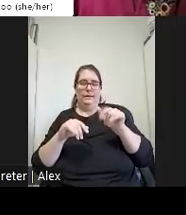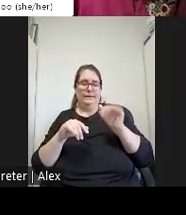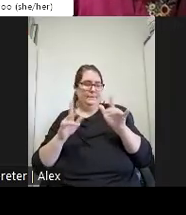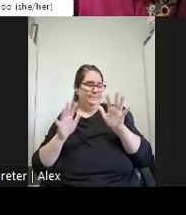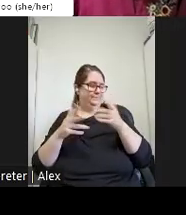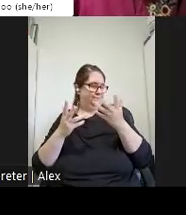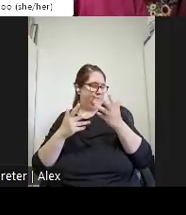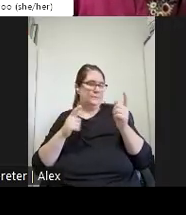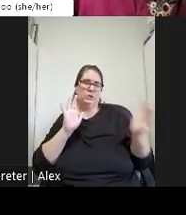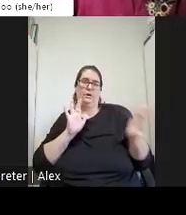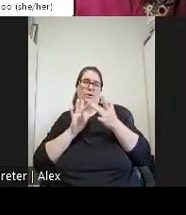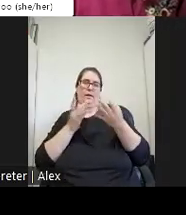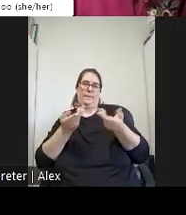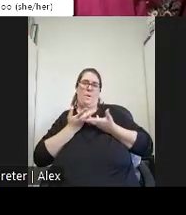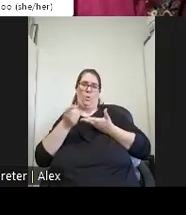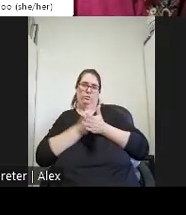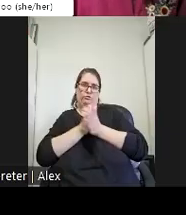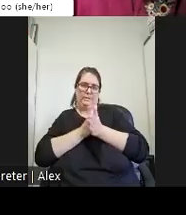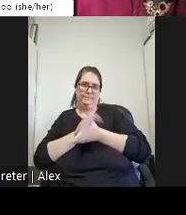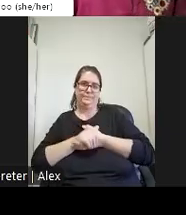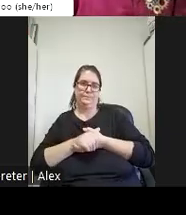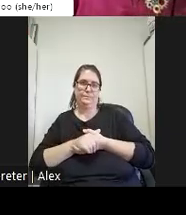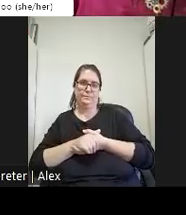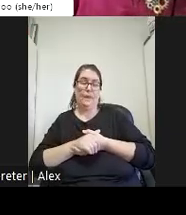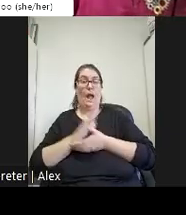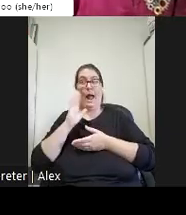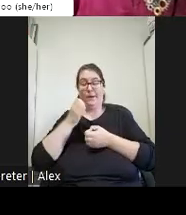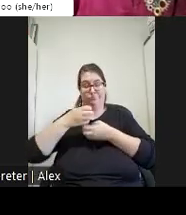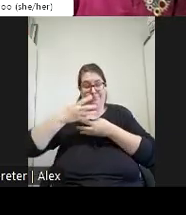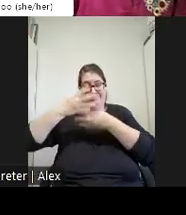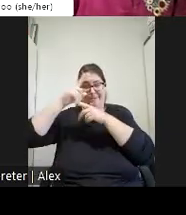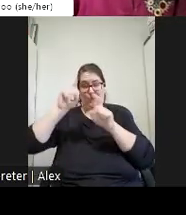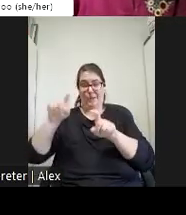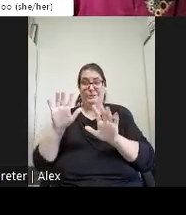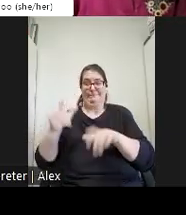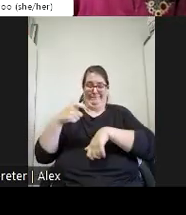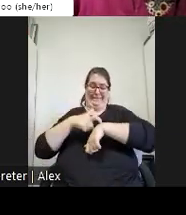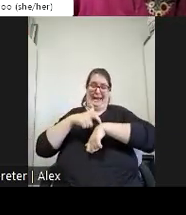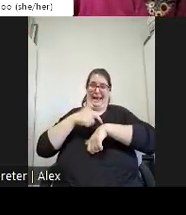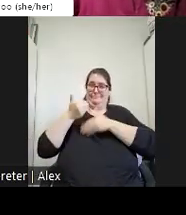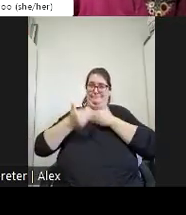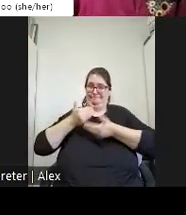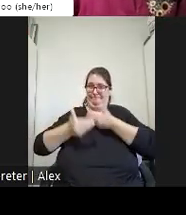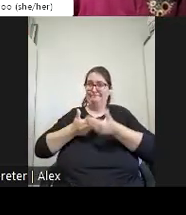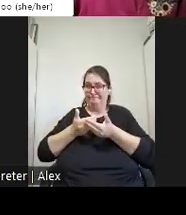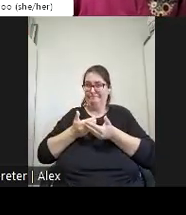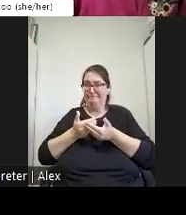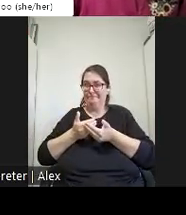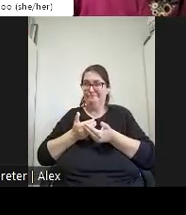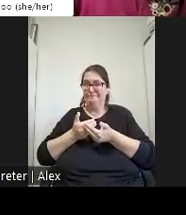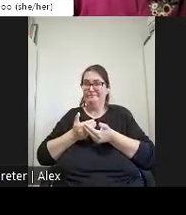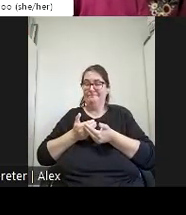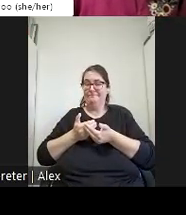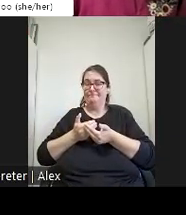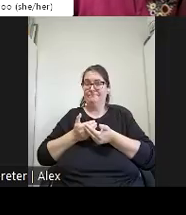to contact with us. I know that there are more questions, and we would love to get to all of them, but I think we need to resume the